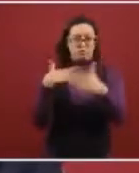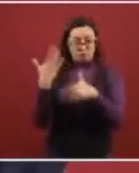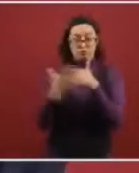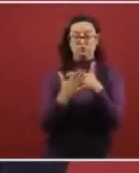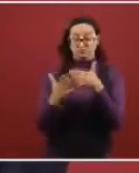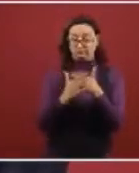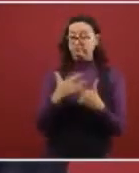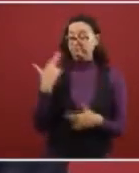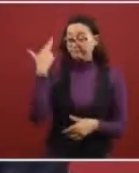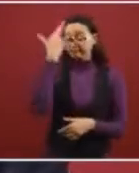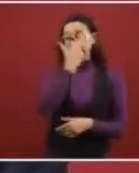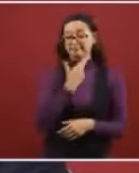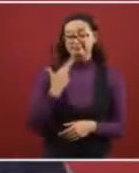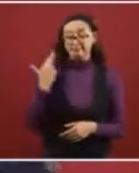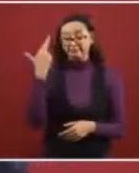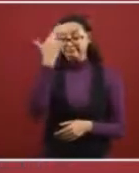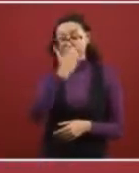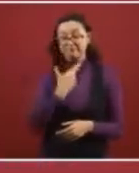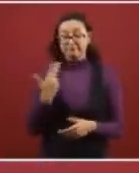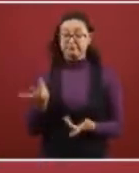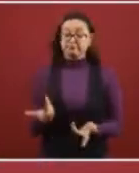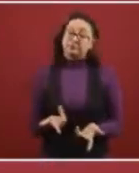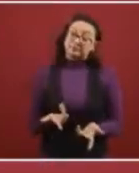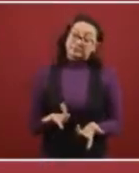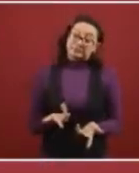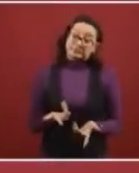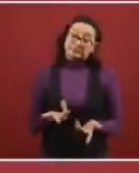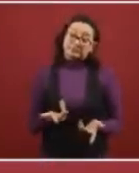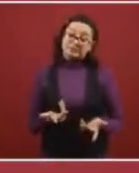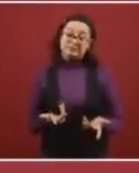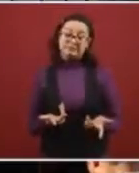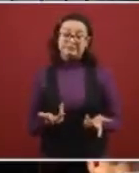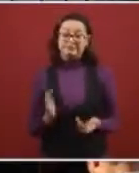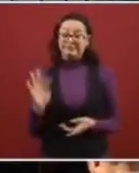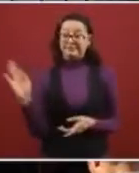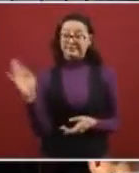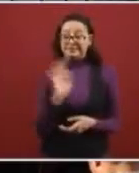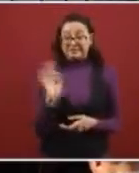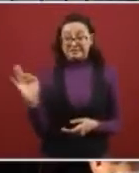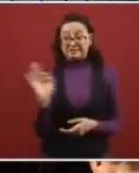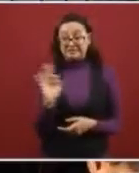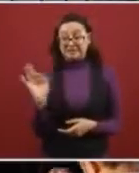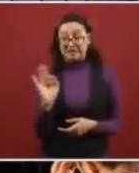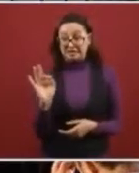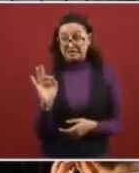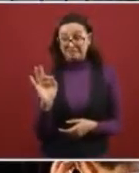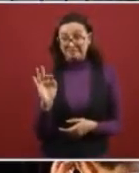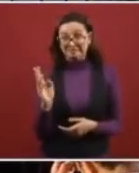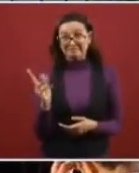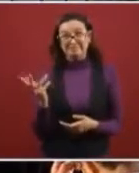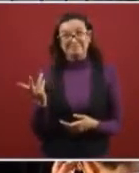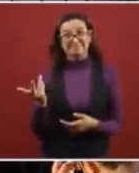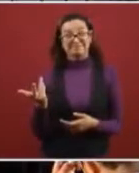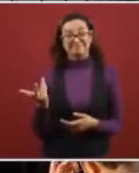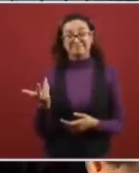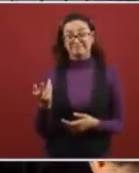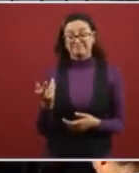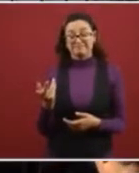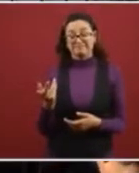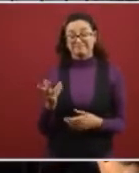We'll soon have an evaluation. Y si hace falta, and if necessary, vamos